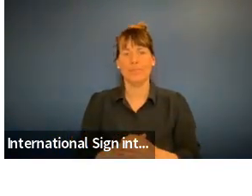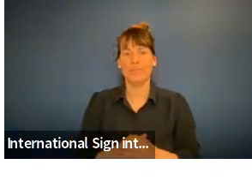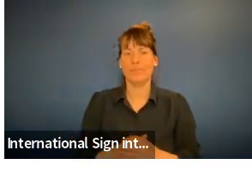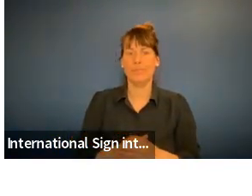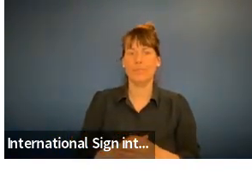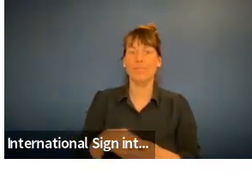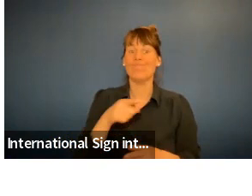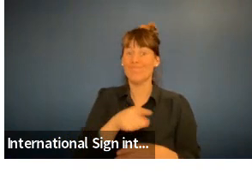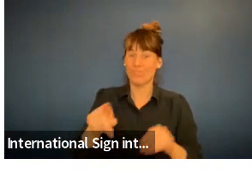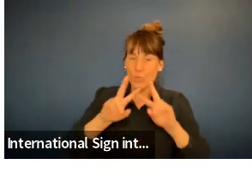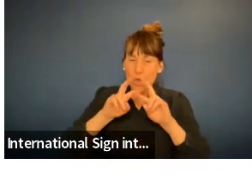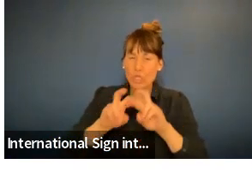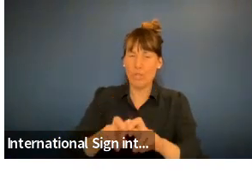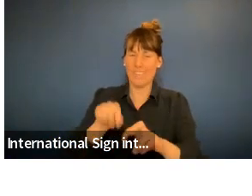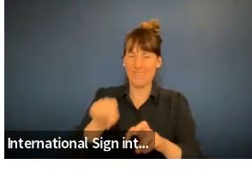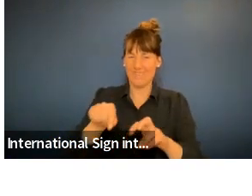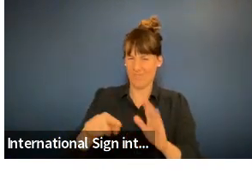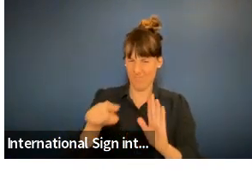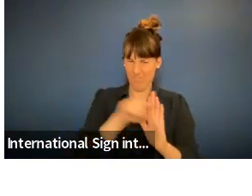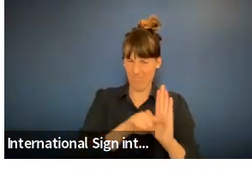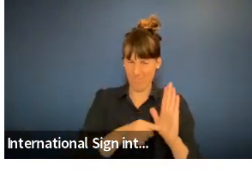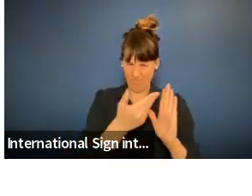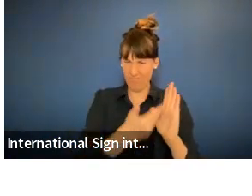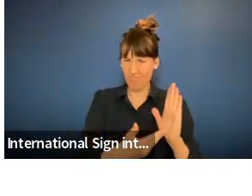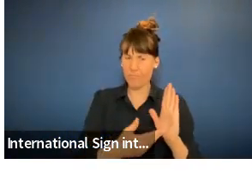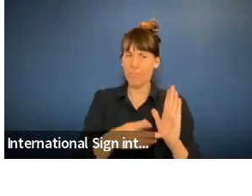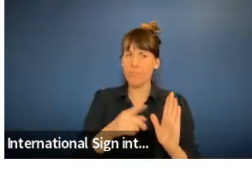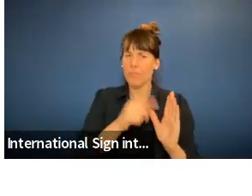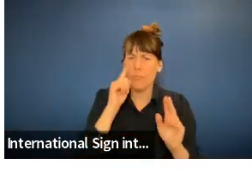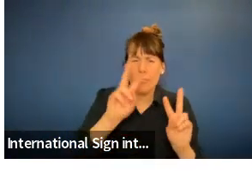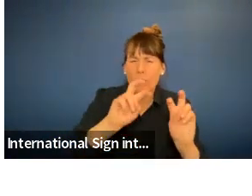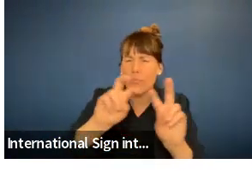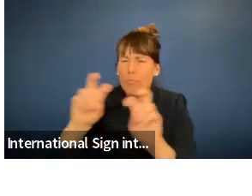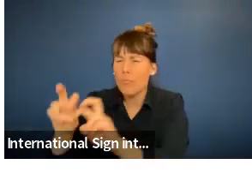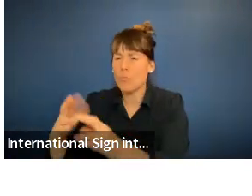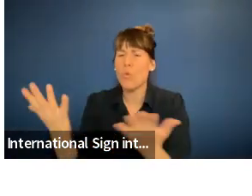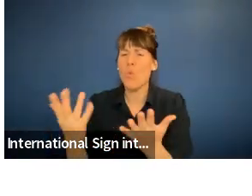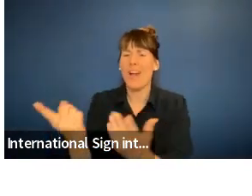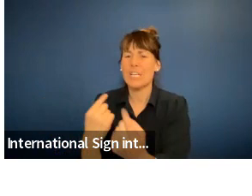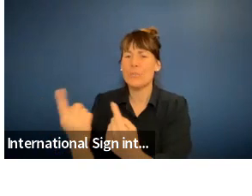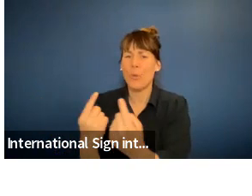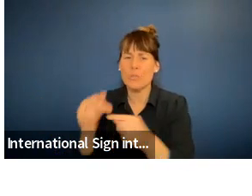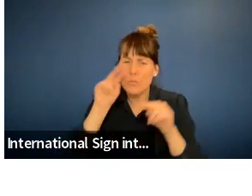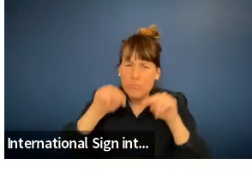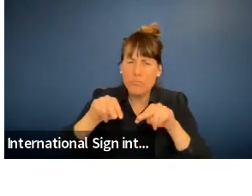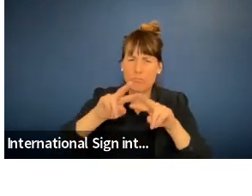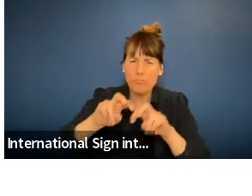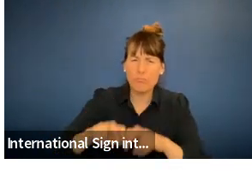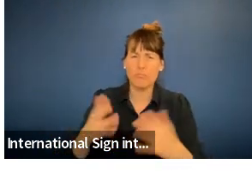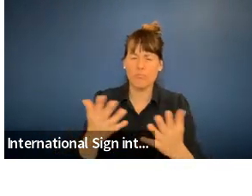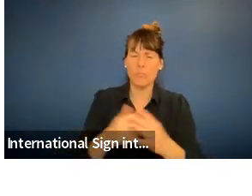available in countries. We also need studies looking at the adequacy of these programs. So how well do they